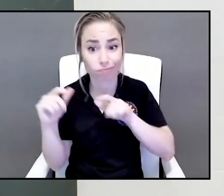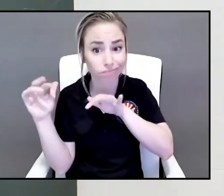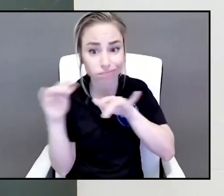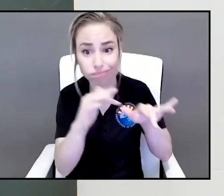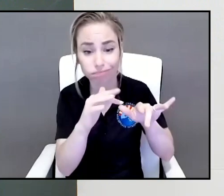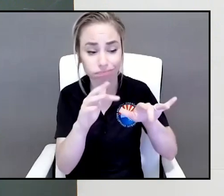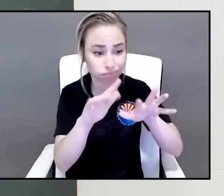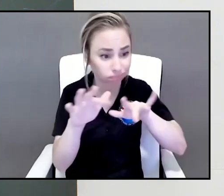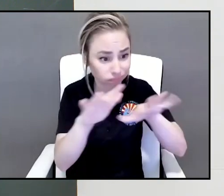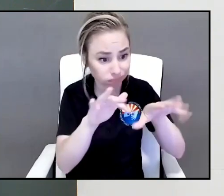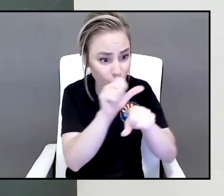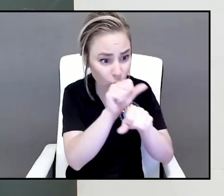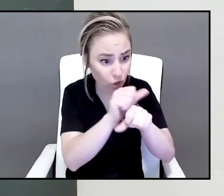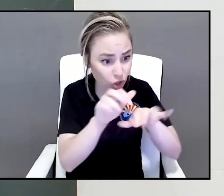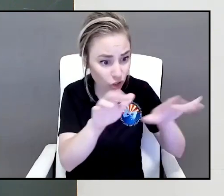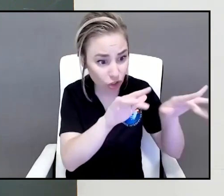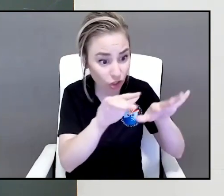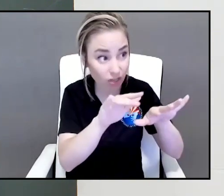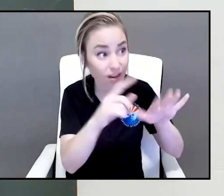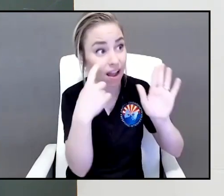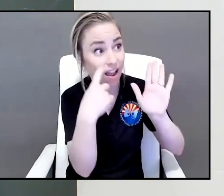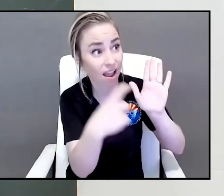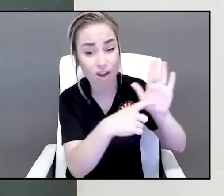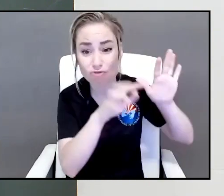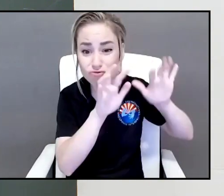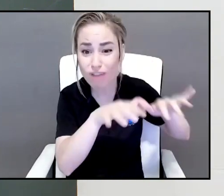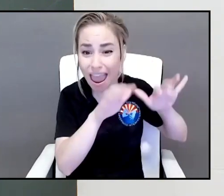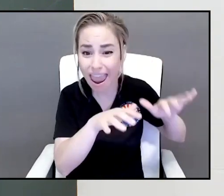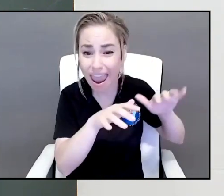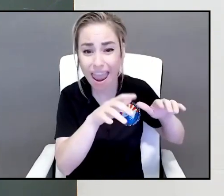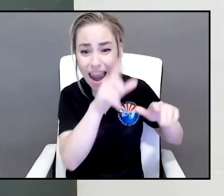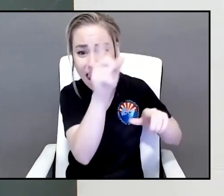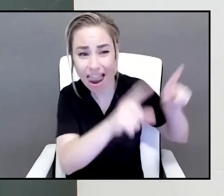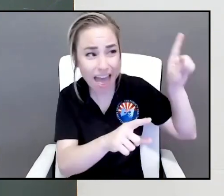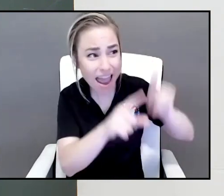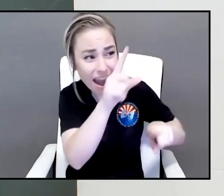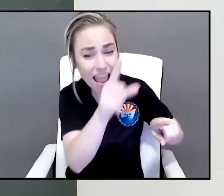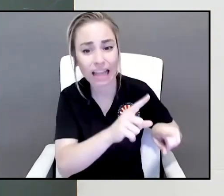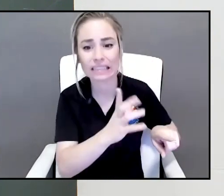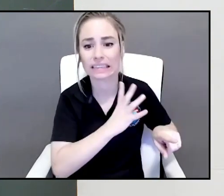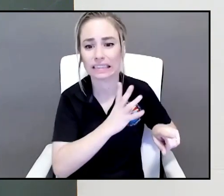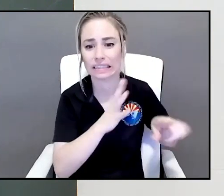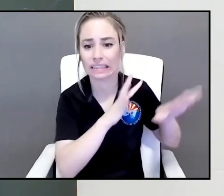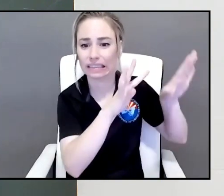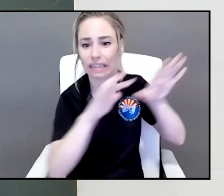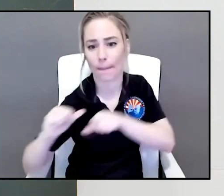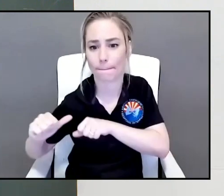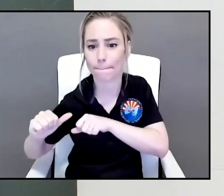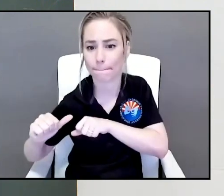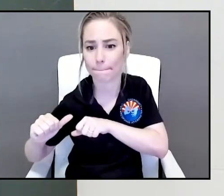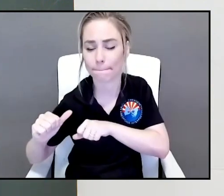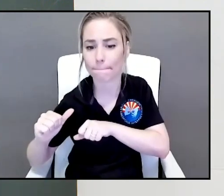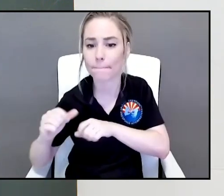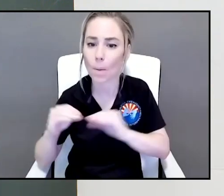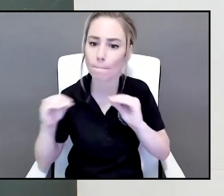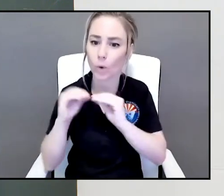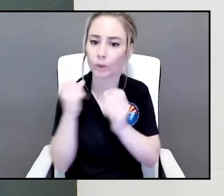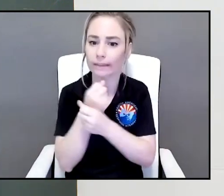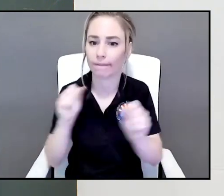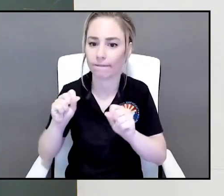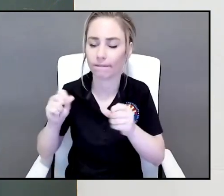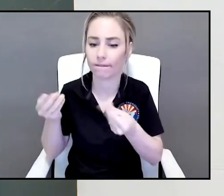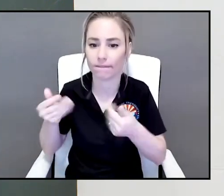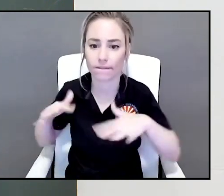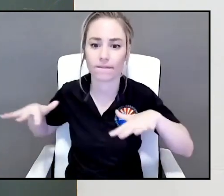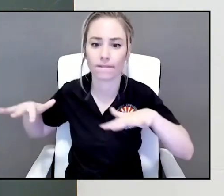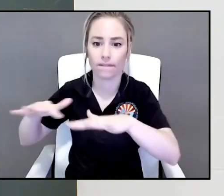and then as the rain comes in, lightning comes in, folks try to get off the hill down to some better ground, down to the paved roads,